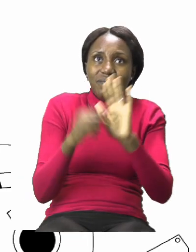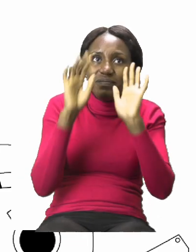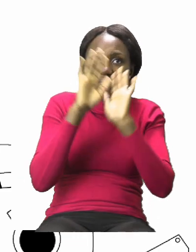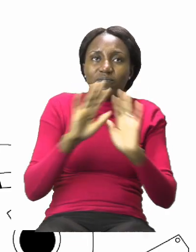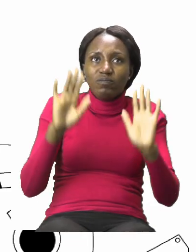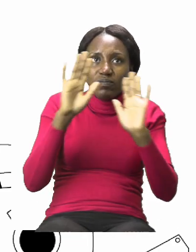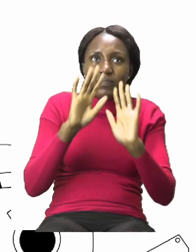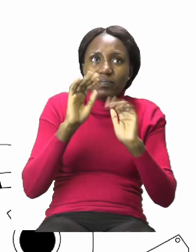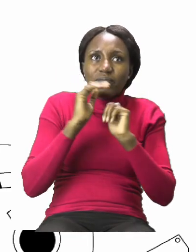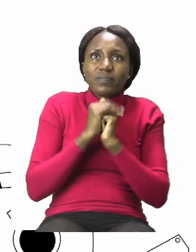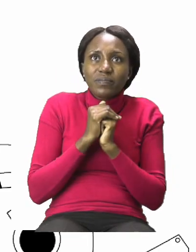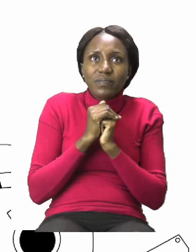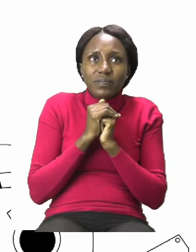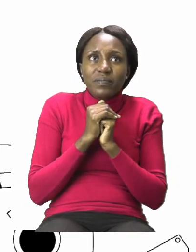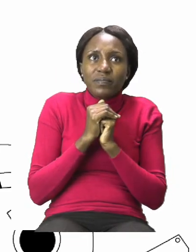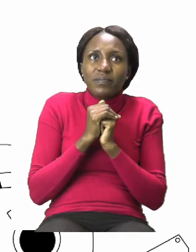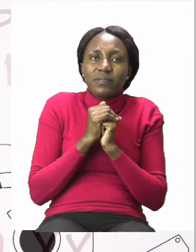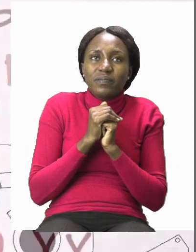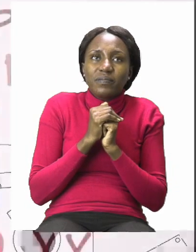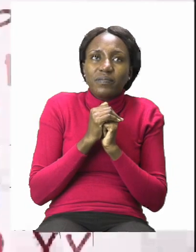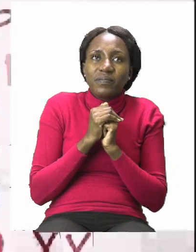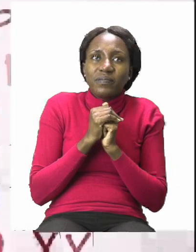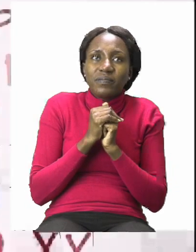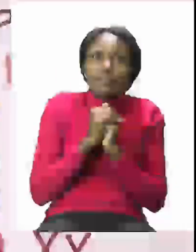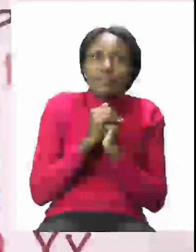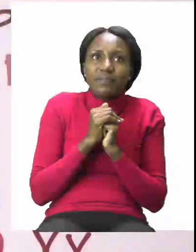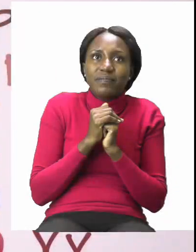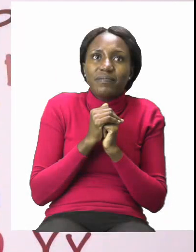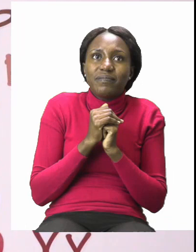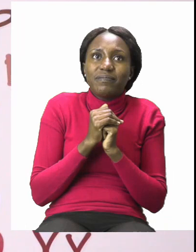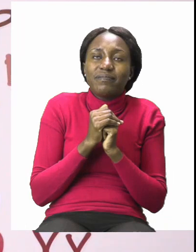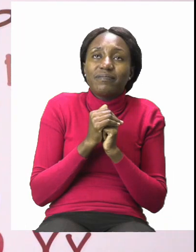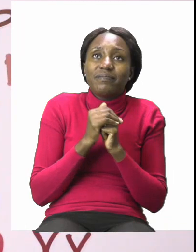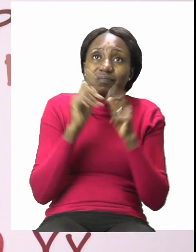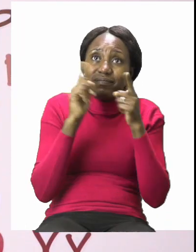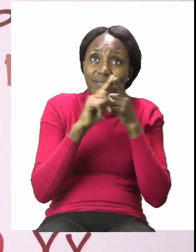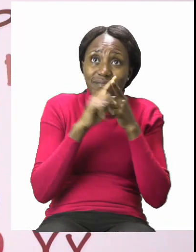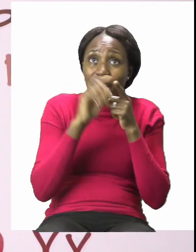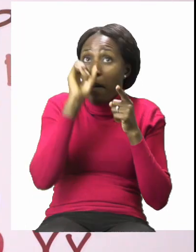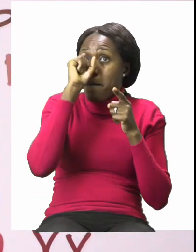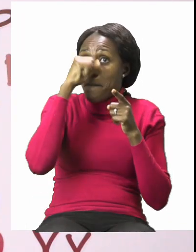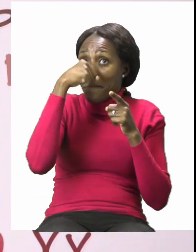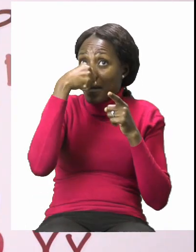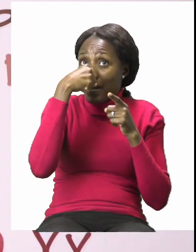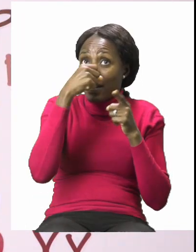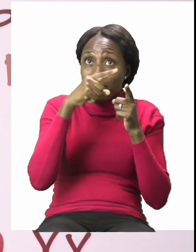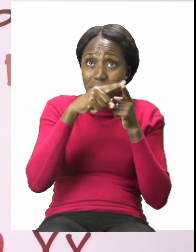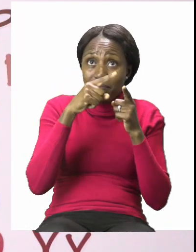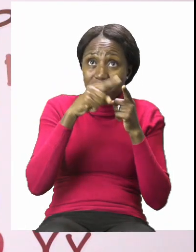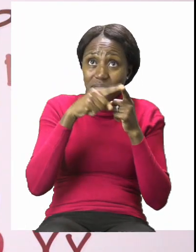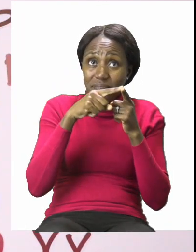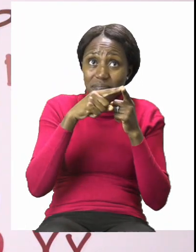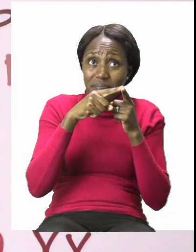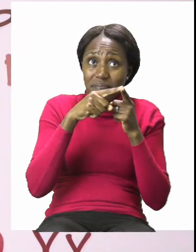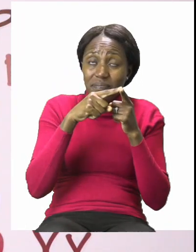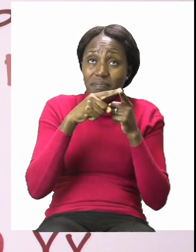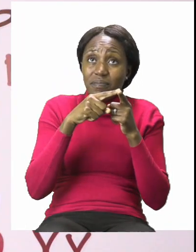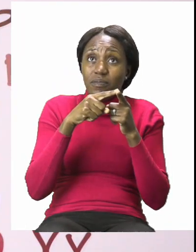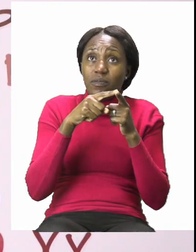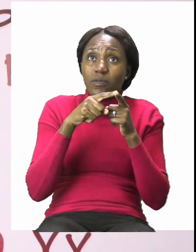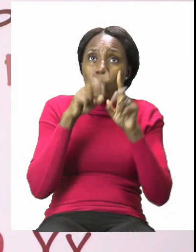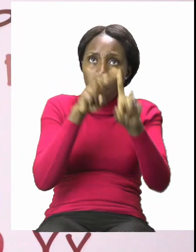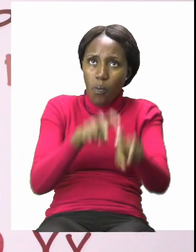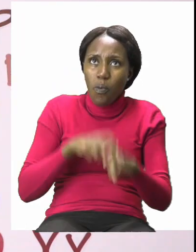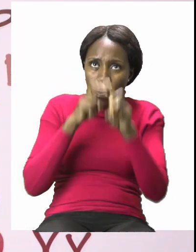So let's take a look. We said that the first friend, the pig that is holding a fork, is going to be colored